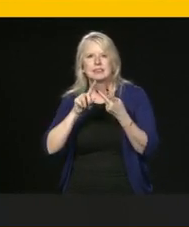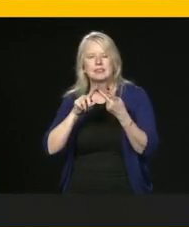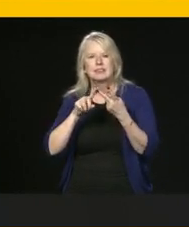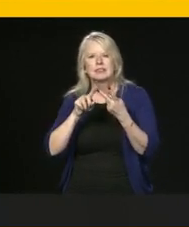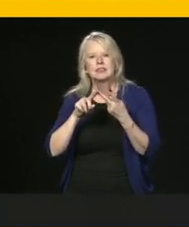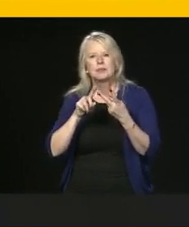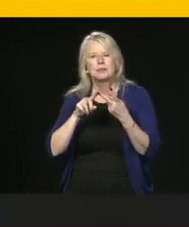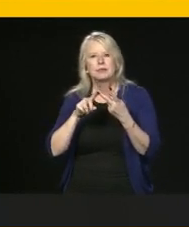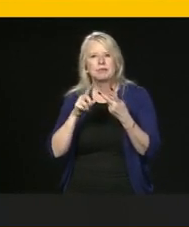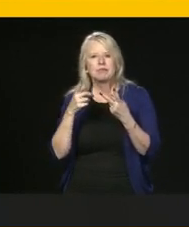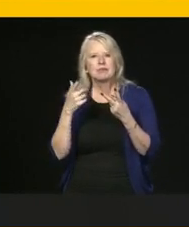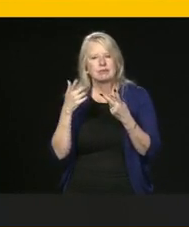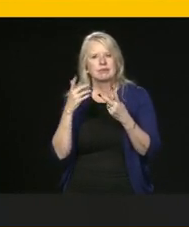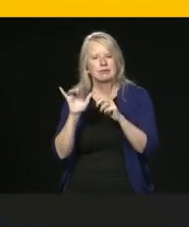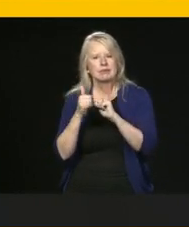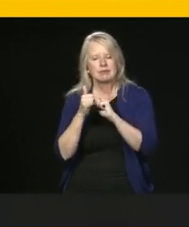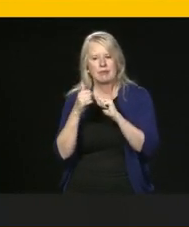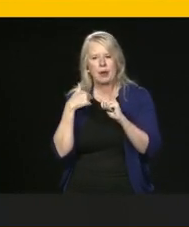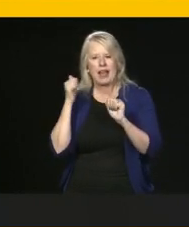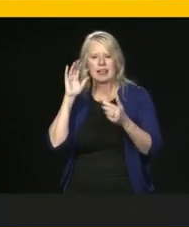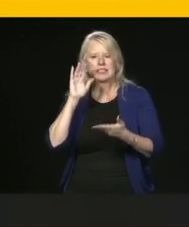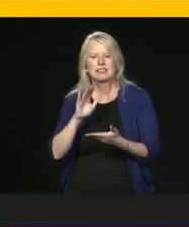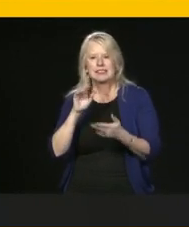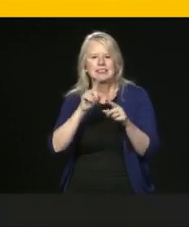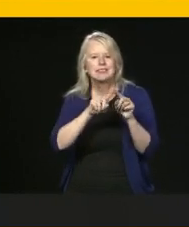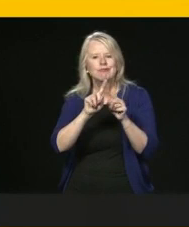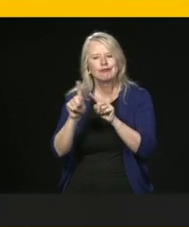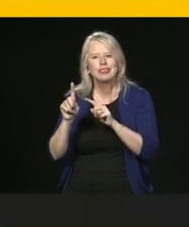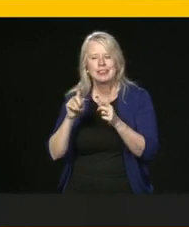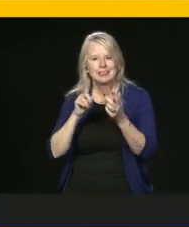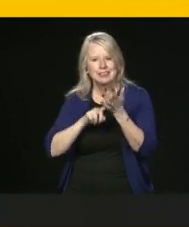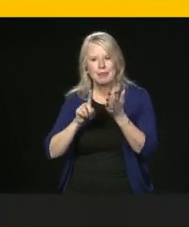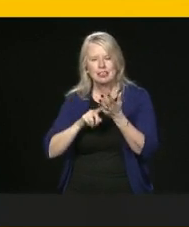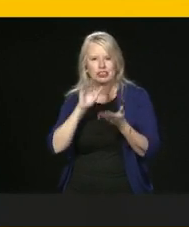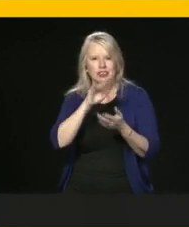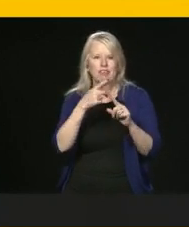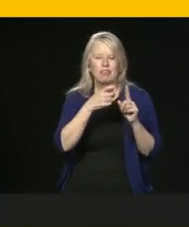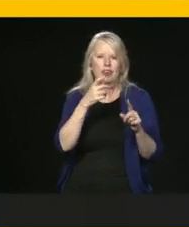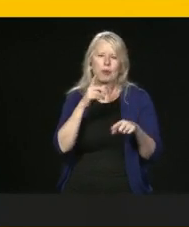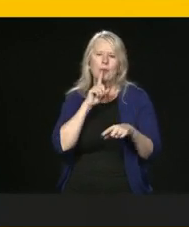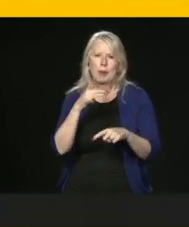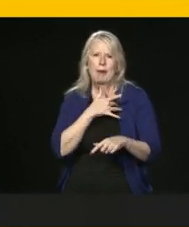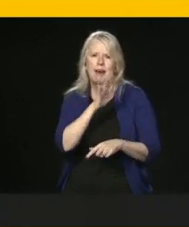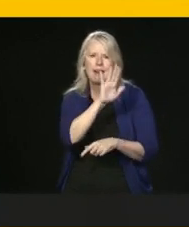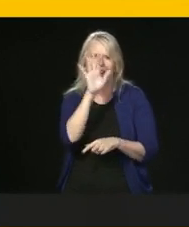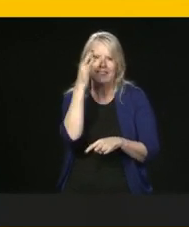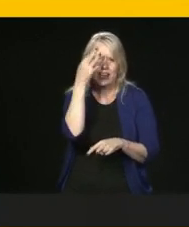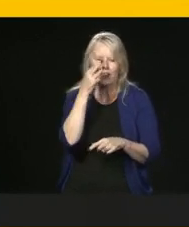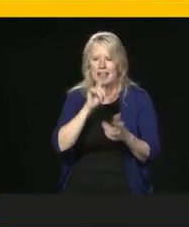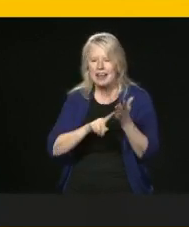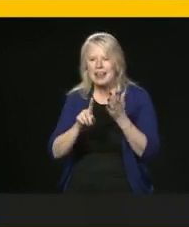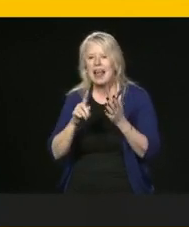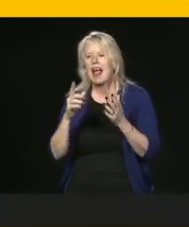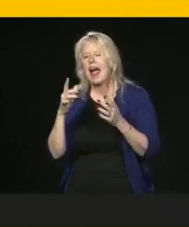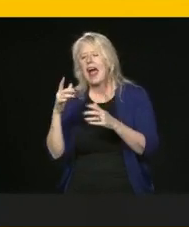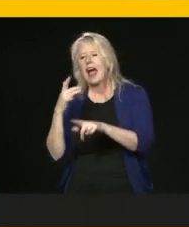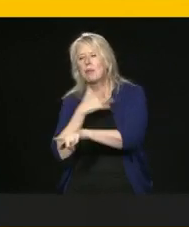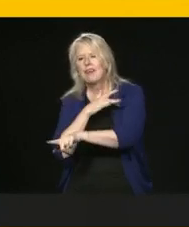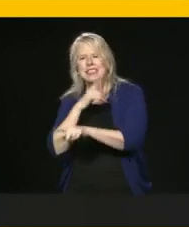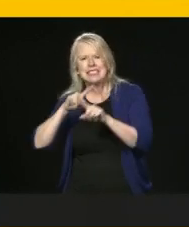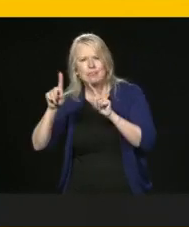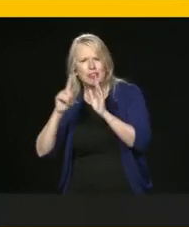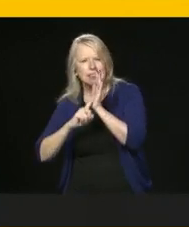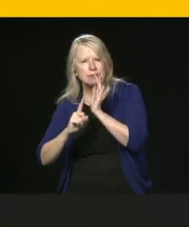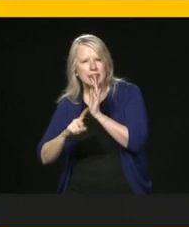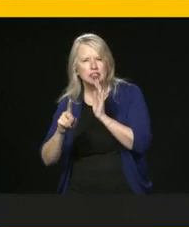are normally done from the federal and sometimes slightly differently from the provinces. So we are really in the mode